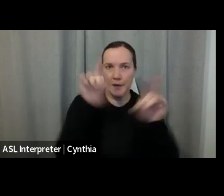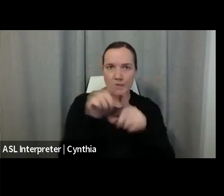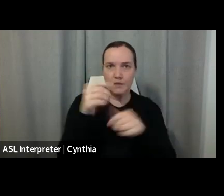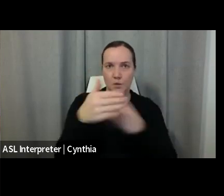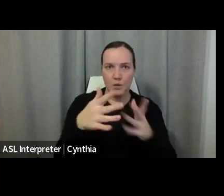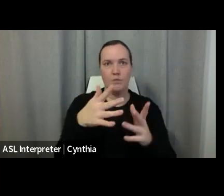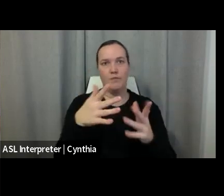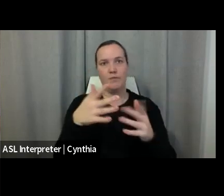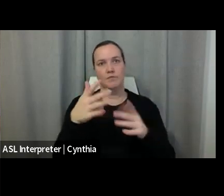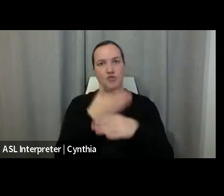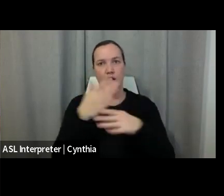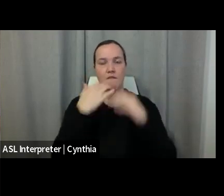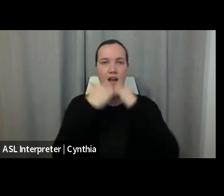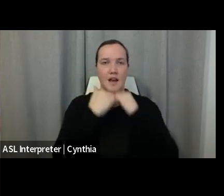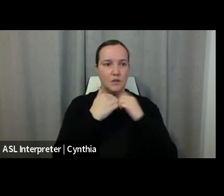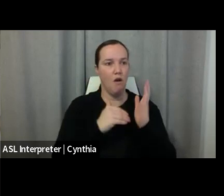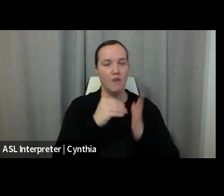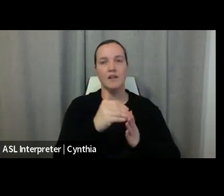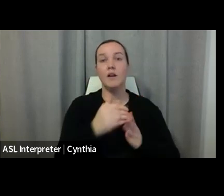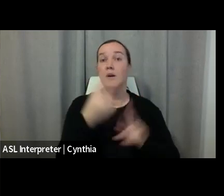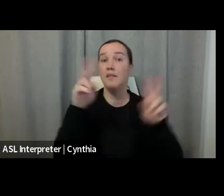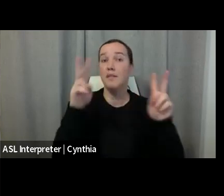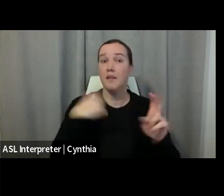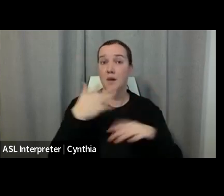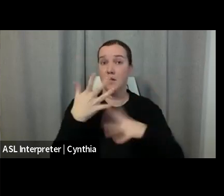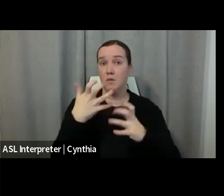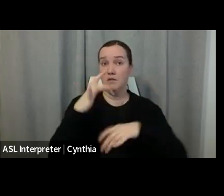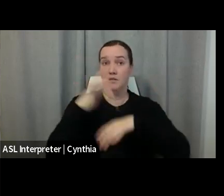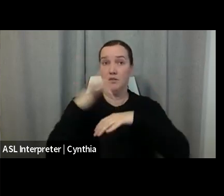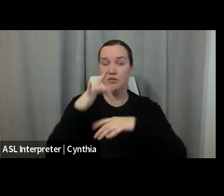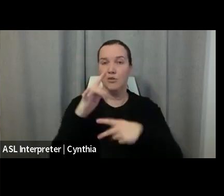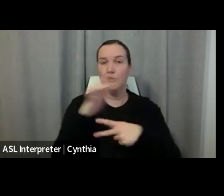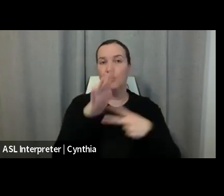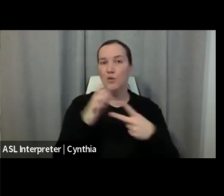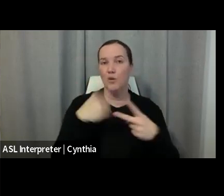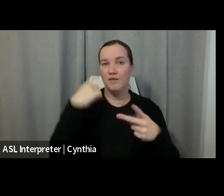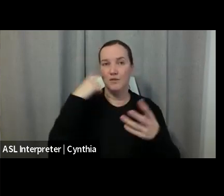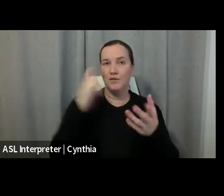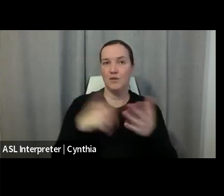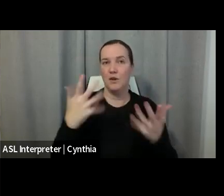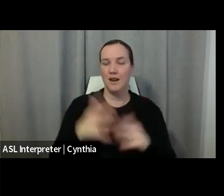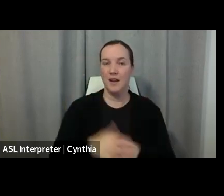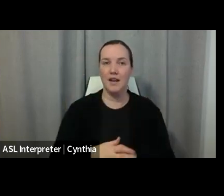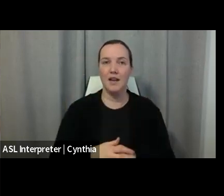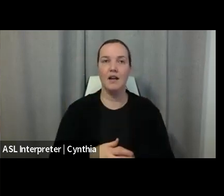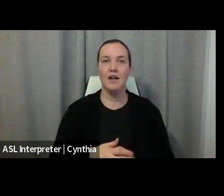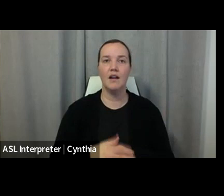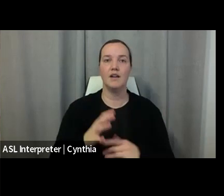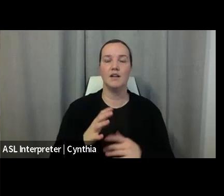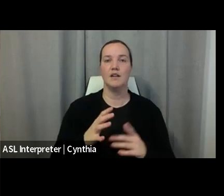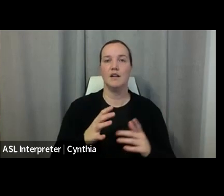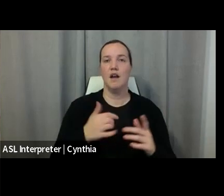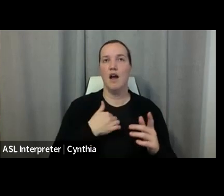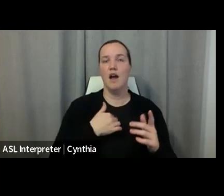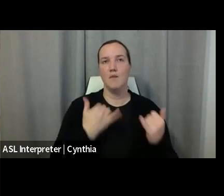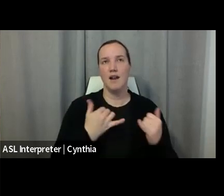kind of way, right? A theme that I would like to highlight, two themes that are already emerging for me, is how we start to think, and this is, I'm just,